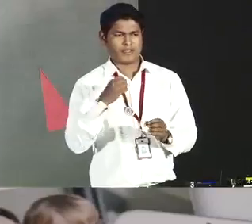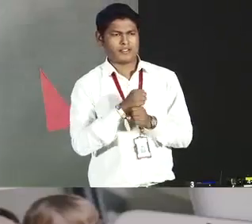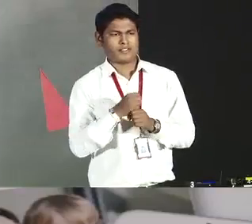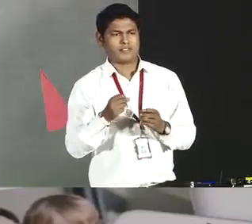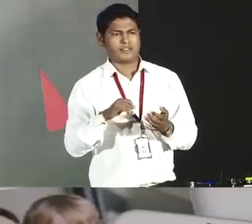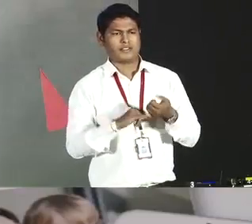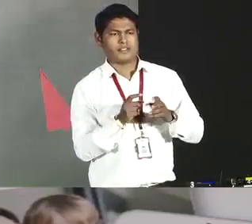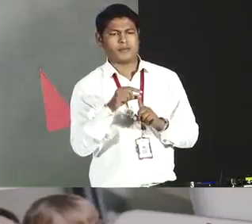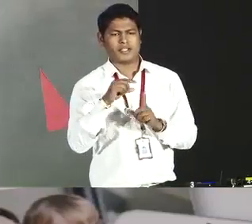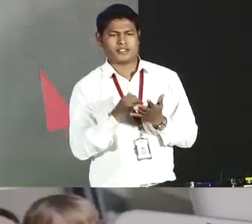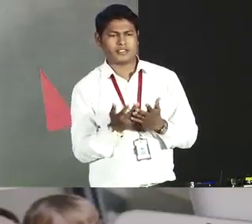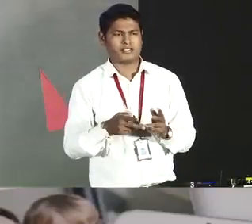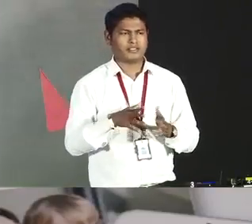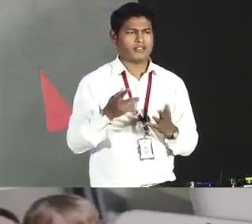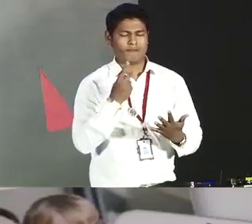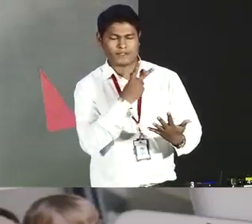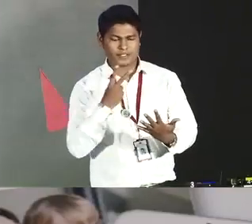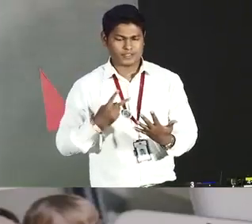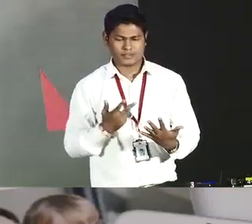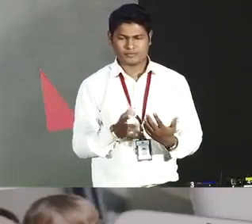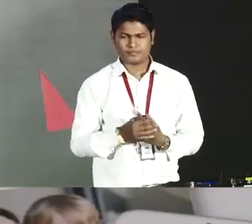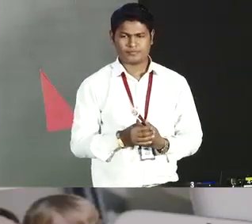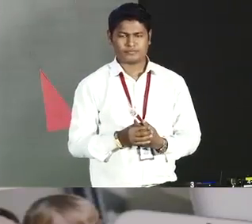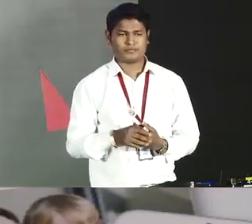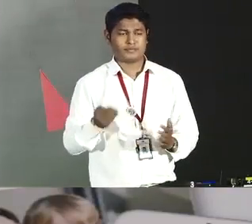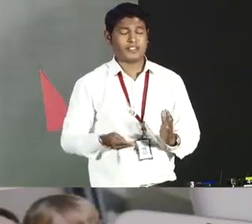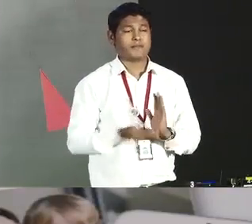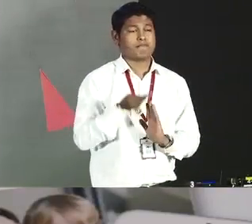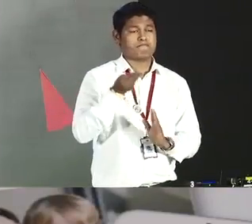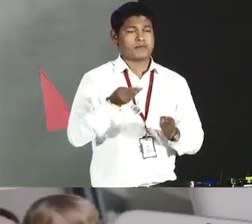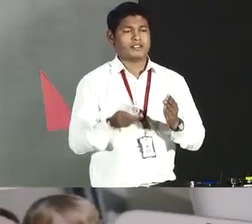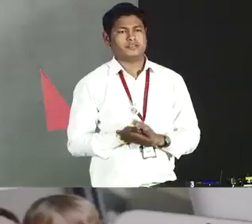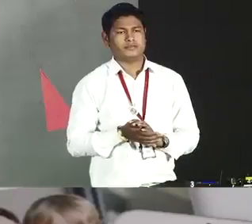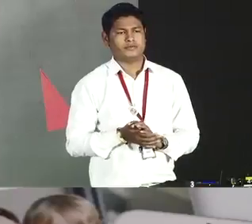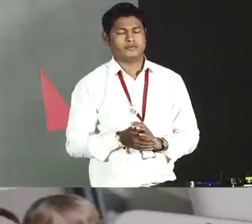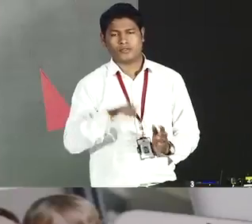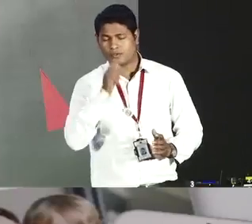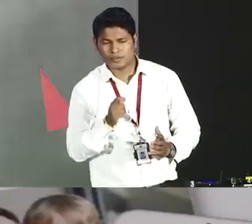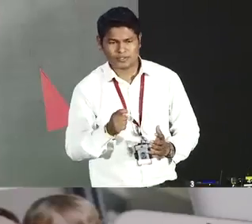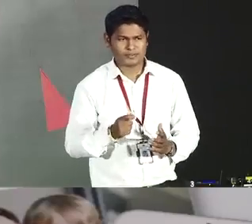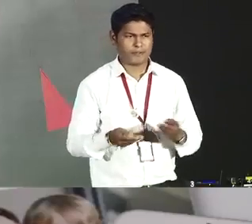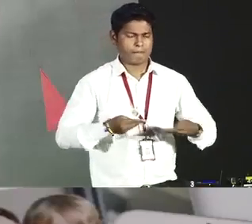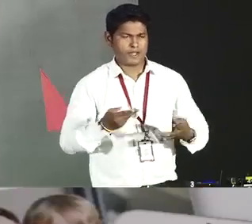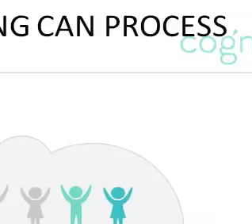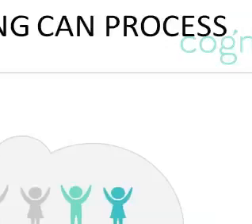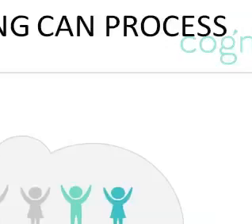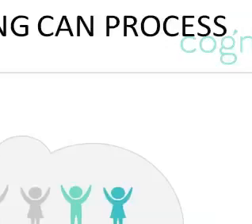just ubiquitous where everyone can see it. So then you can build a haystack. The trouble with building a haystack is then you have to process